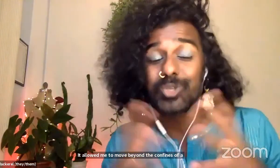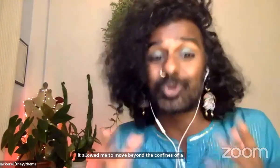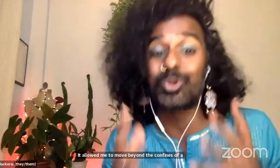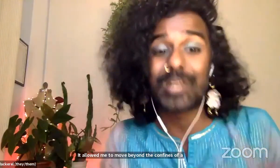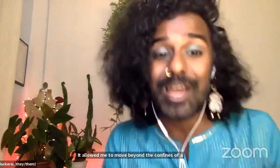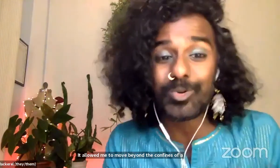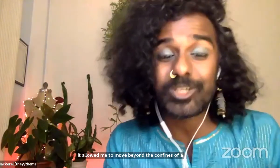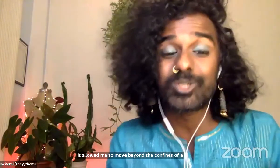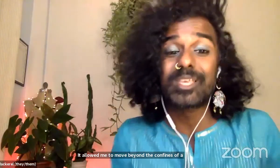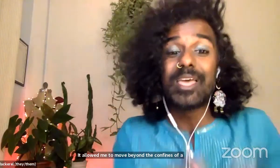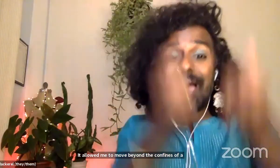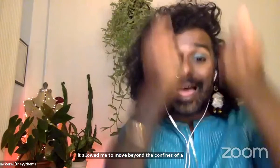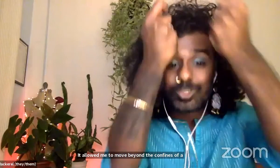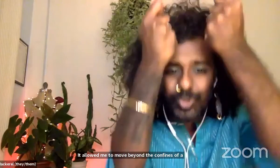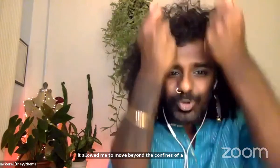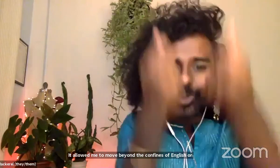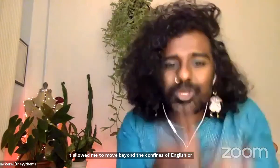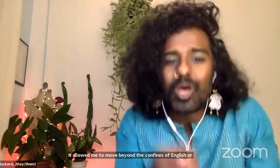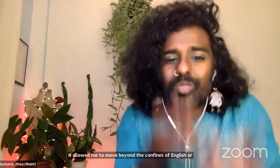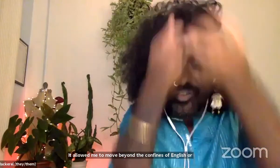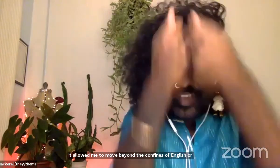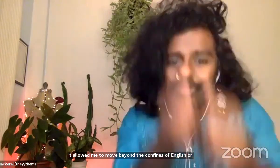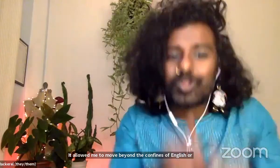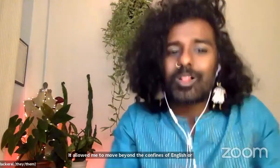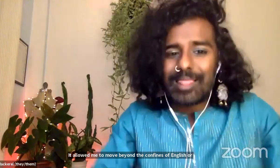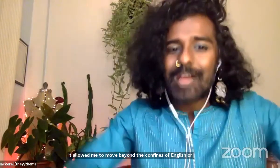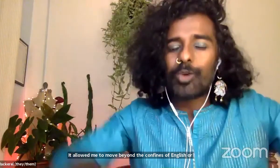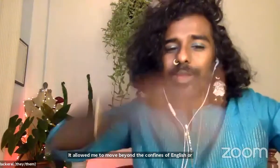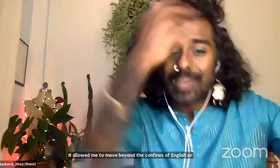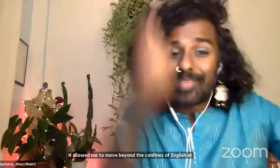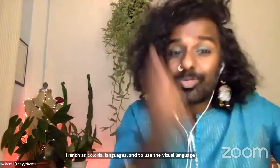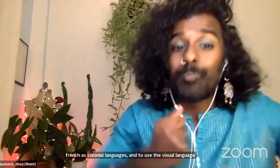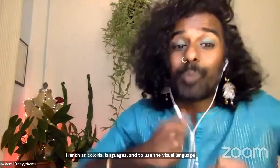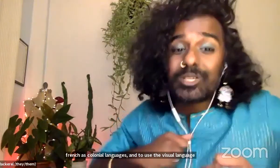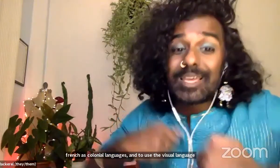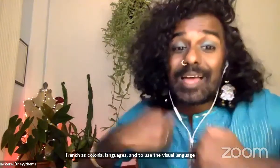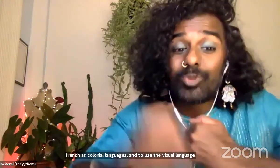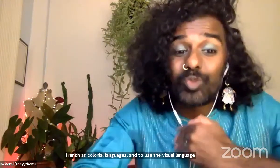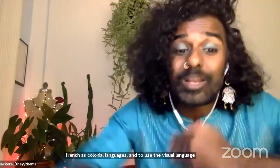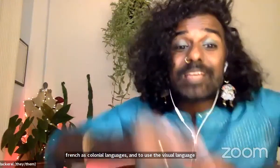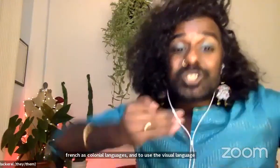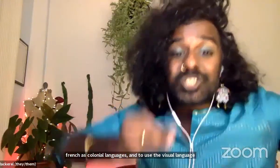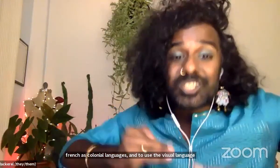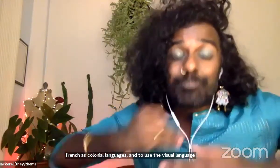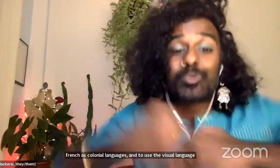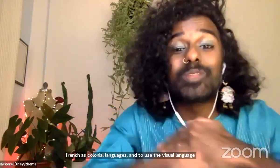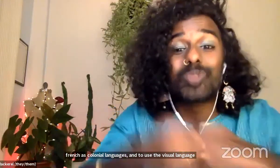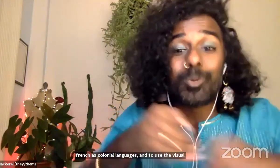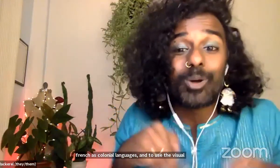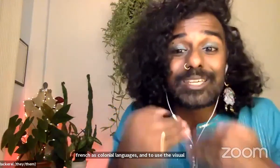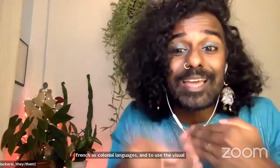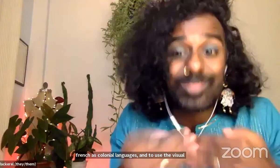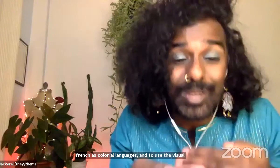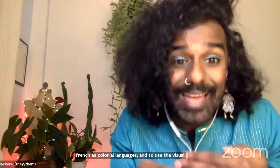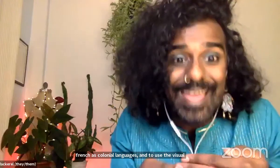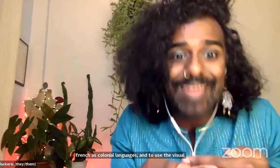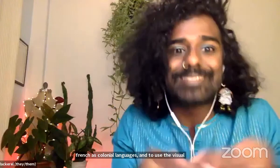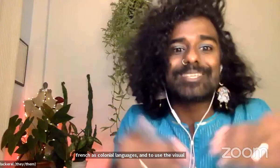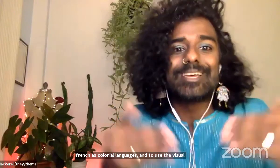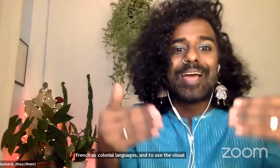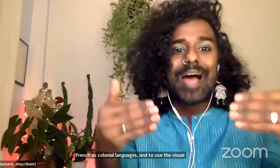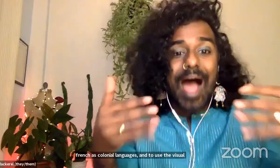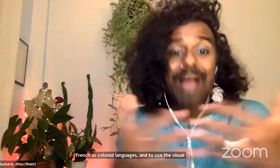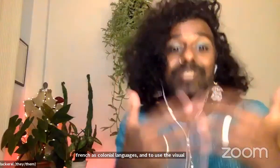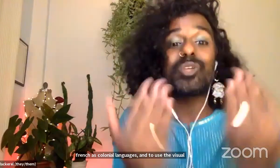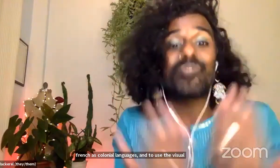French as colonial languages and to use the visual language and the body and the relationship between the body and the